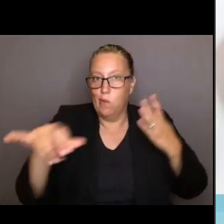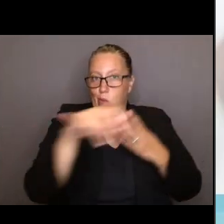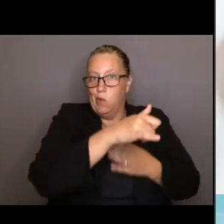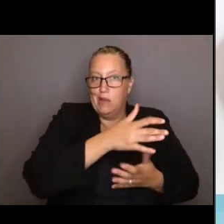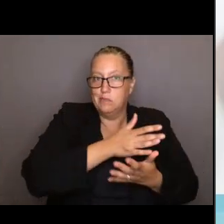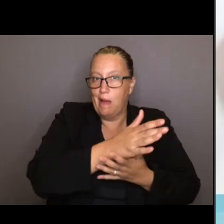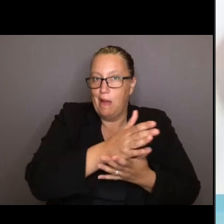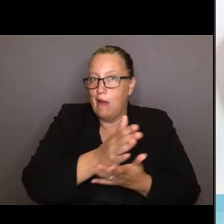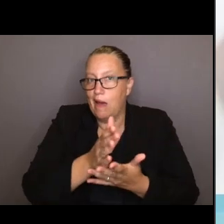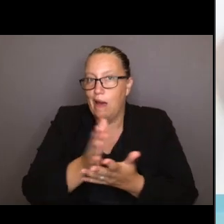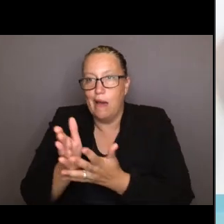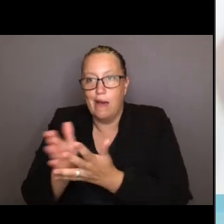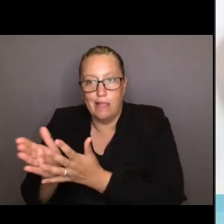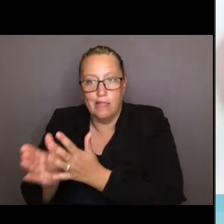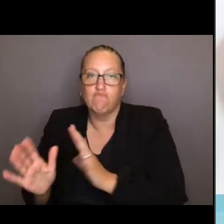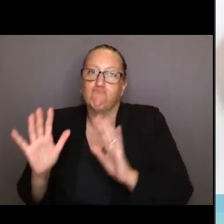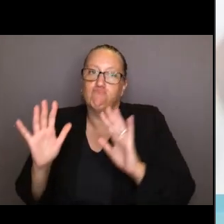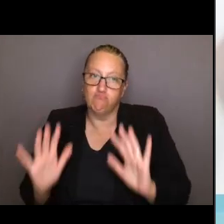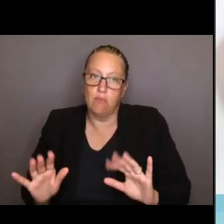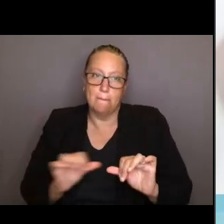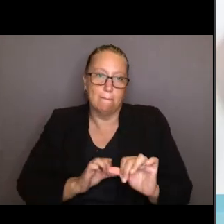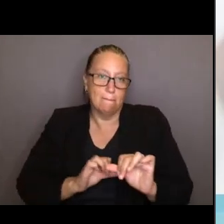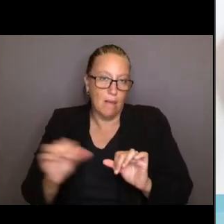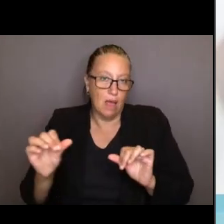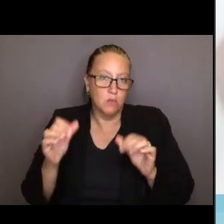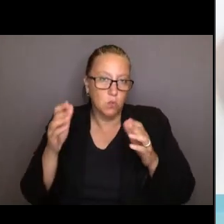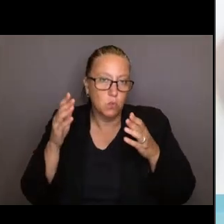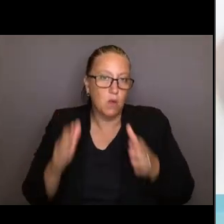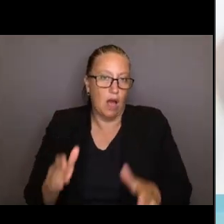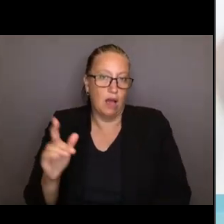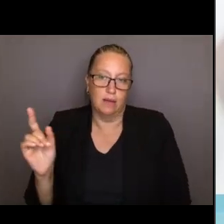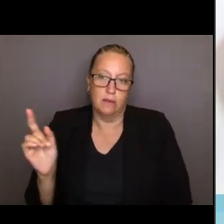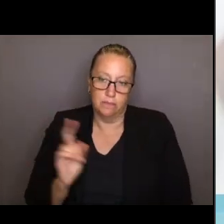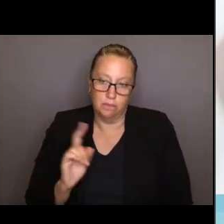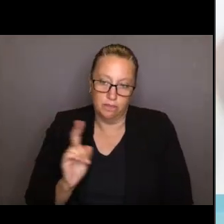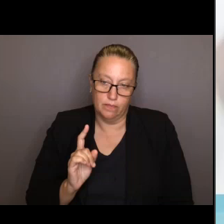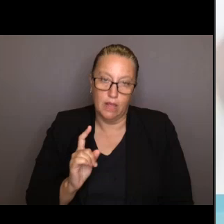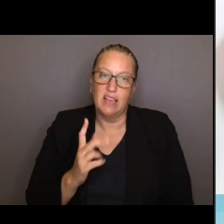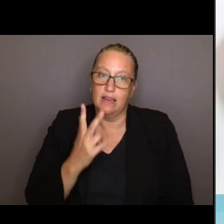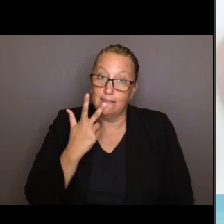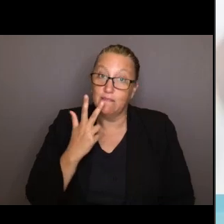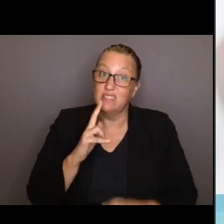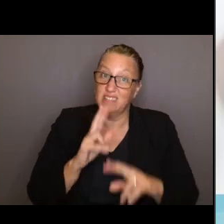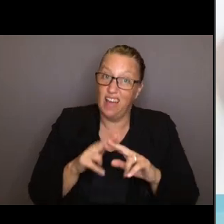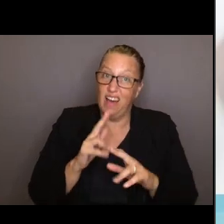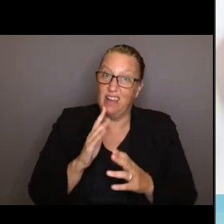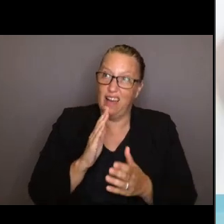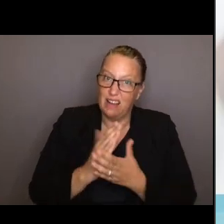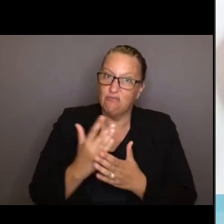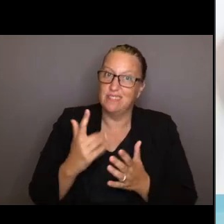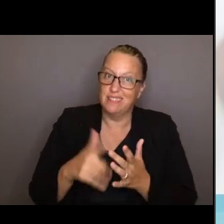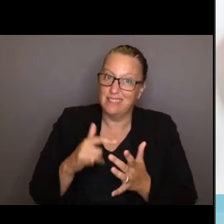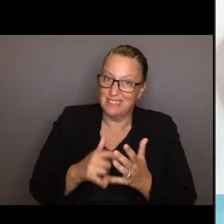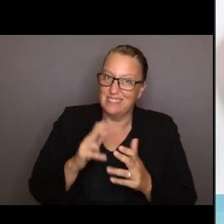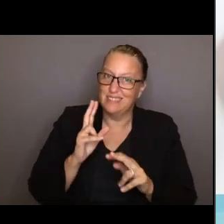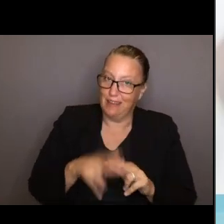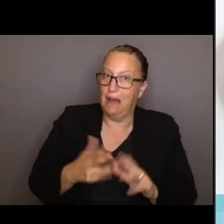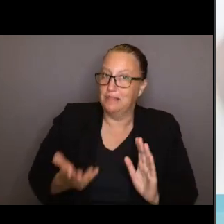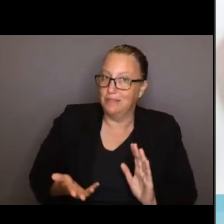I think the best place would be to start is dad actually dad? Get that confirmed